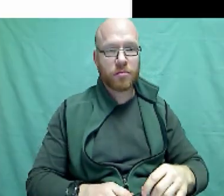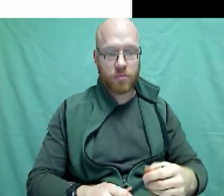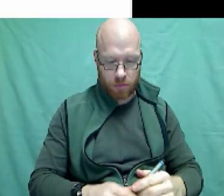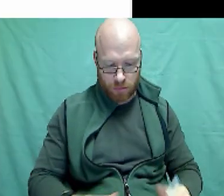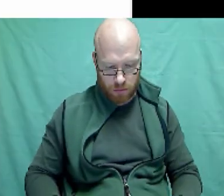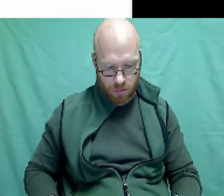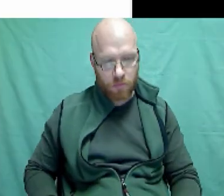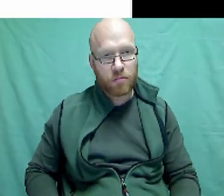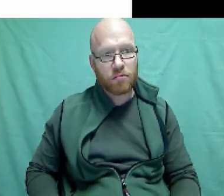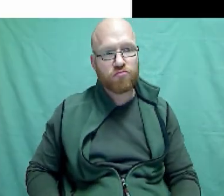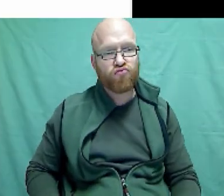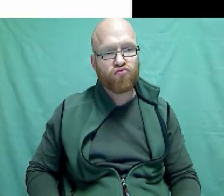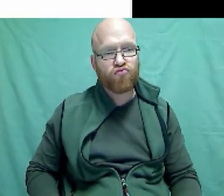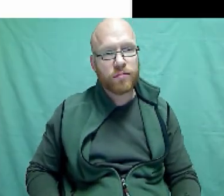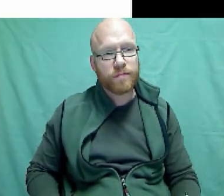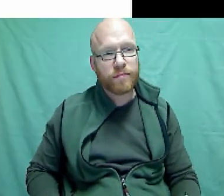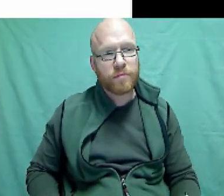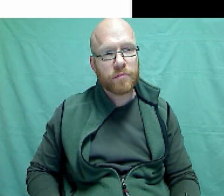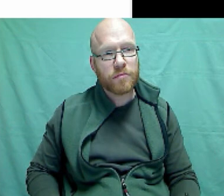question.